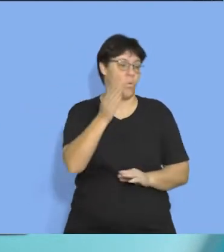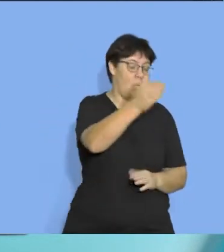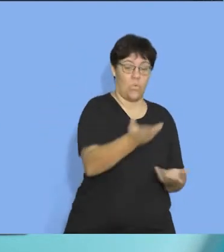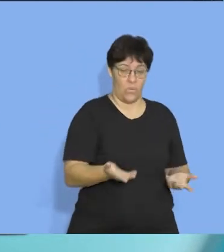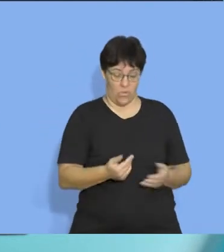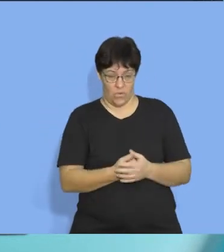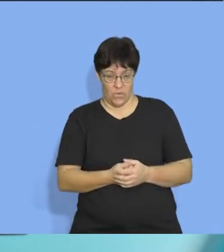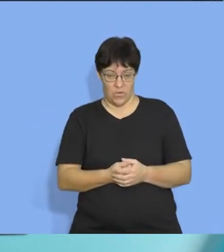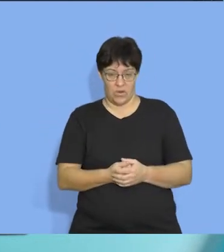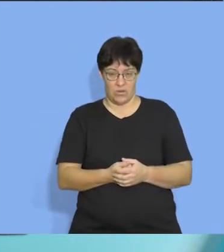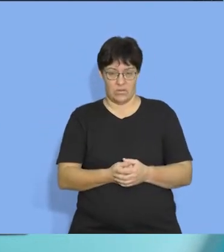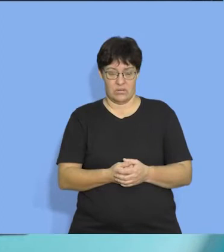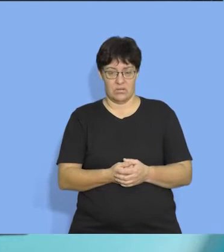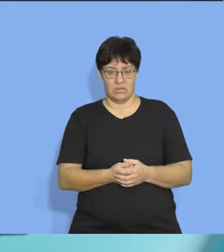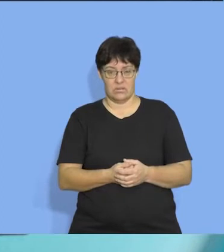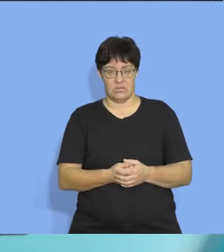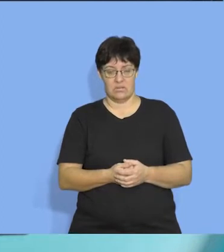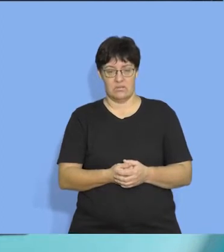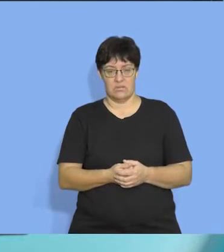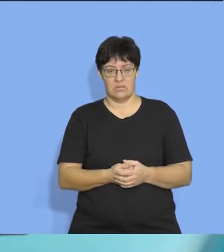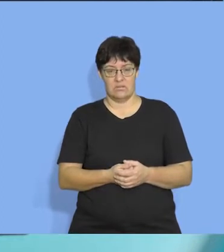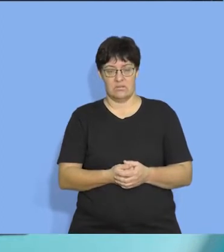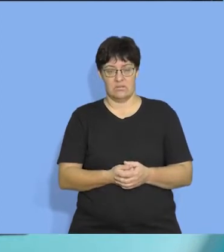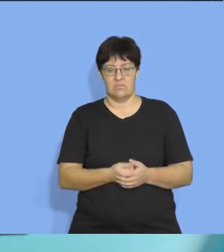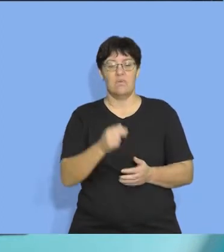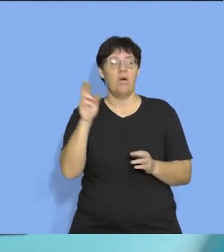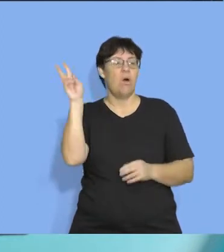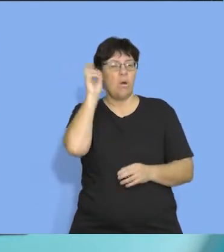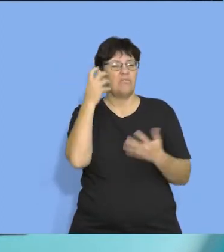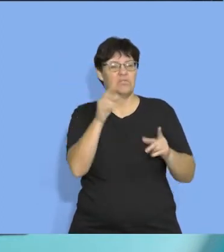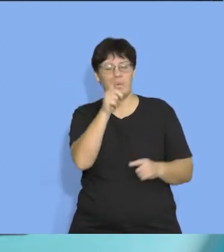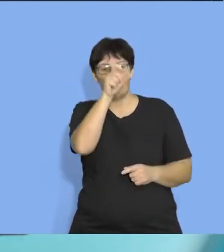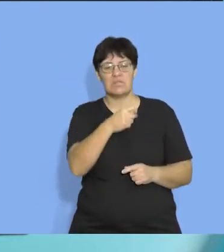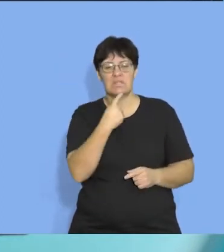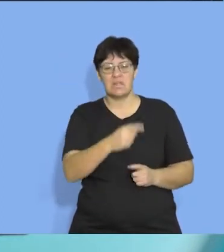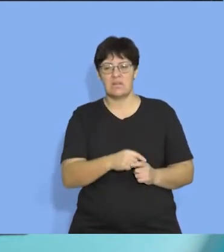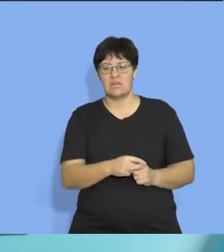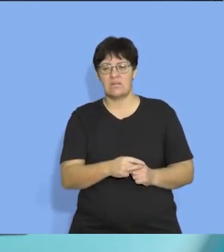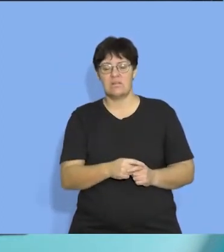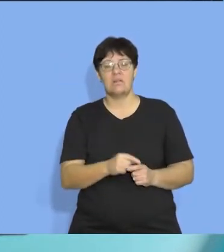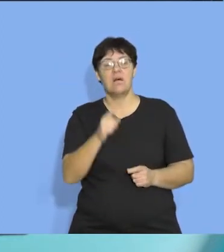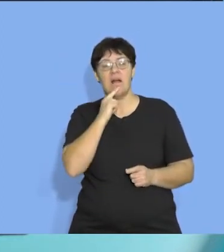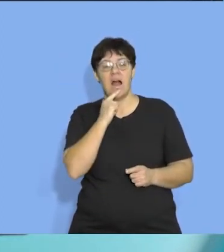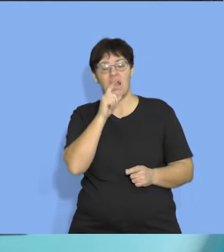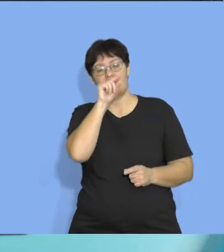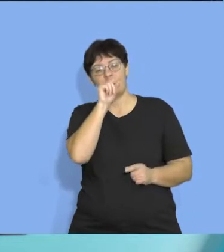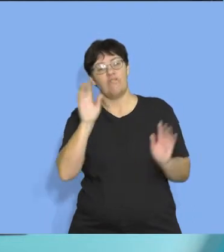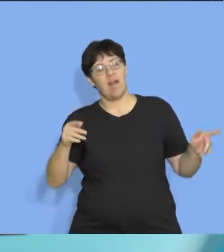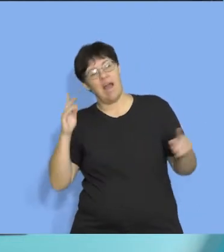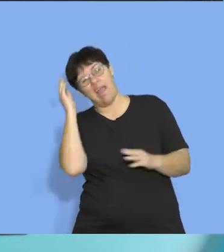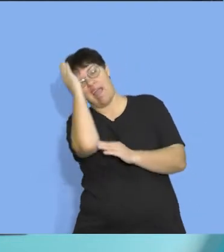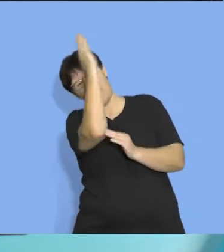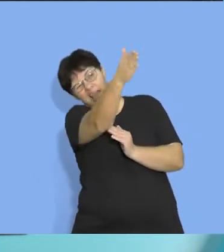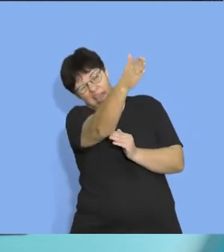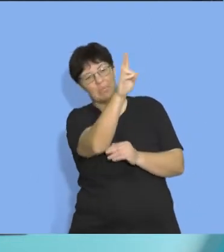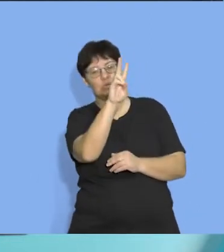It's the same thing as when we go, I'm hoping you've heard this saying when somebody says, as the crow flies, it's